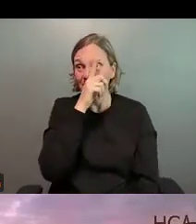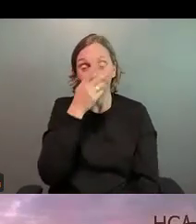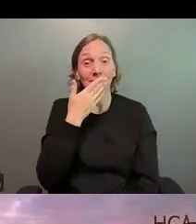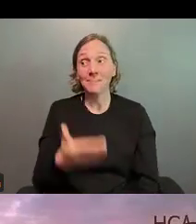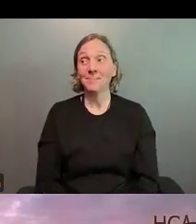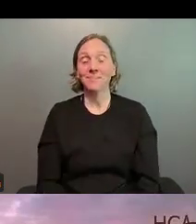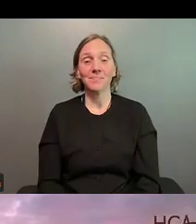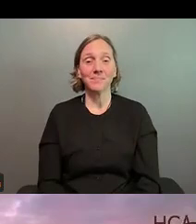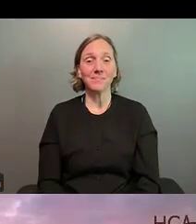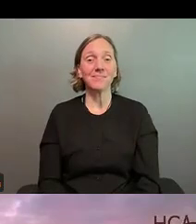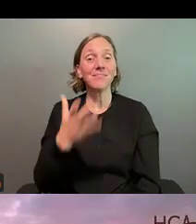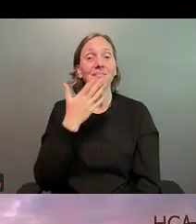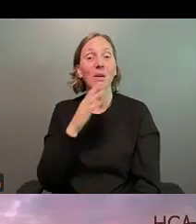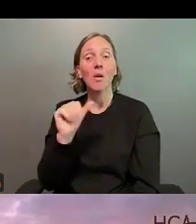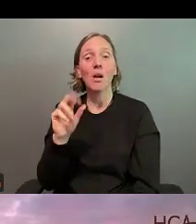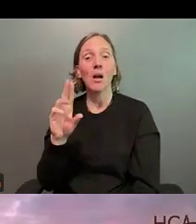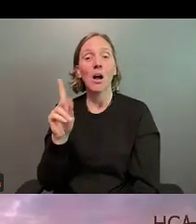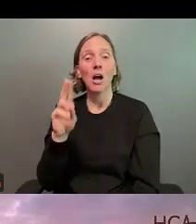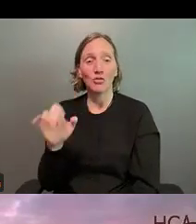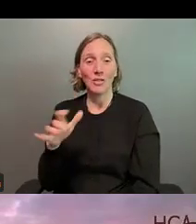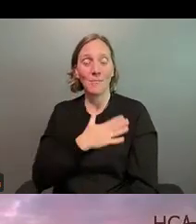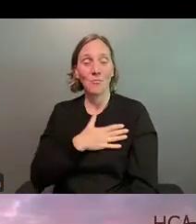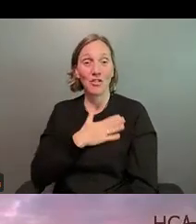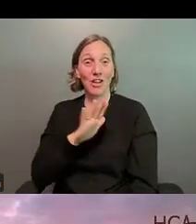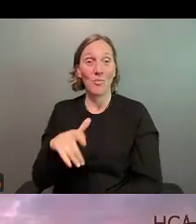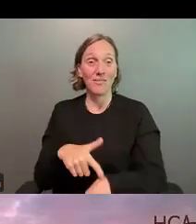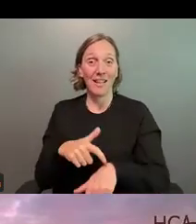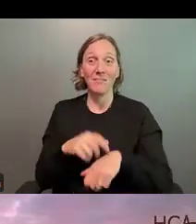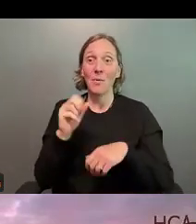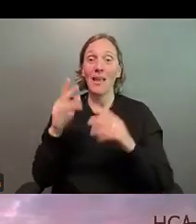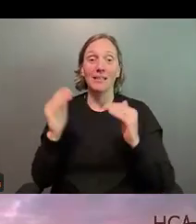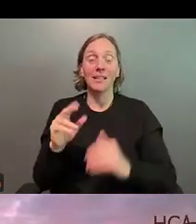Thank you, Audrey. Appreciate that. And we have United